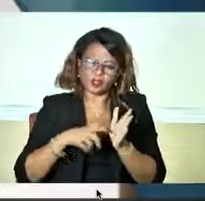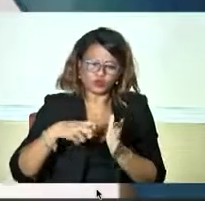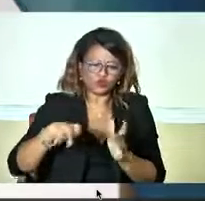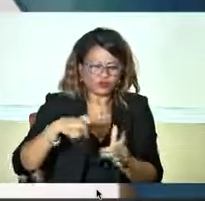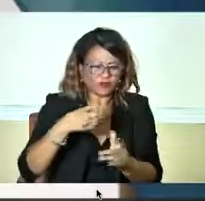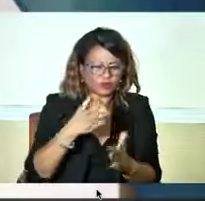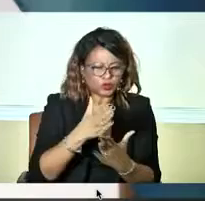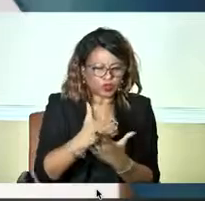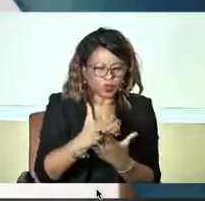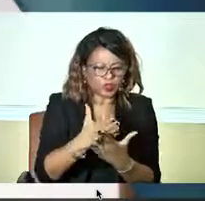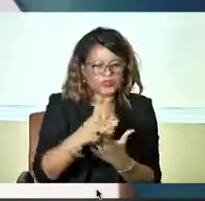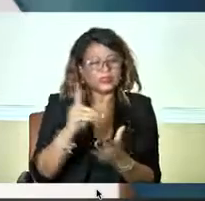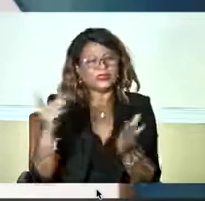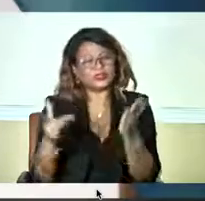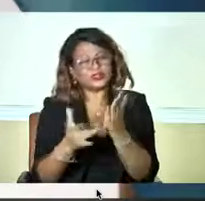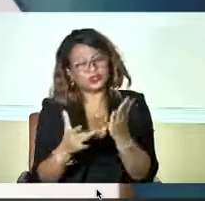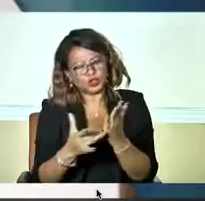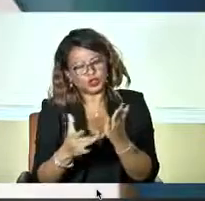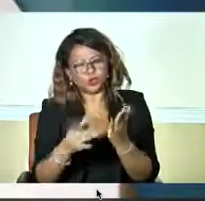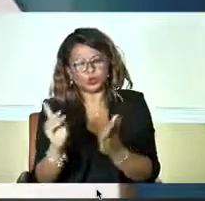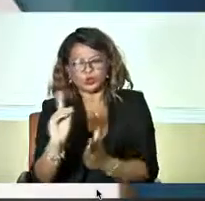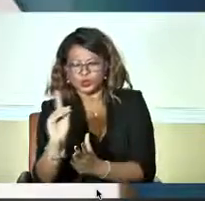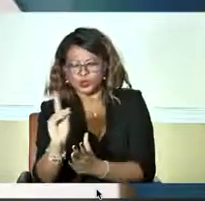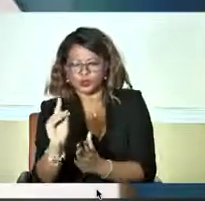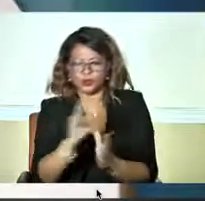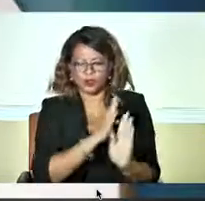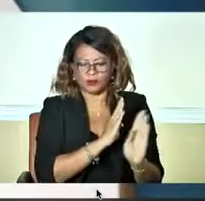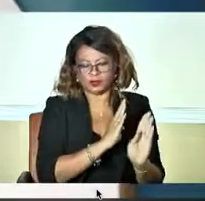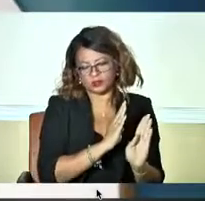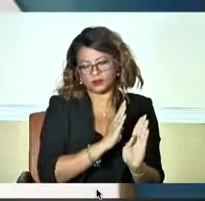towards a digital Bahamas.